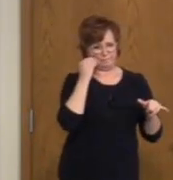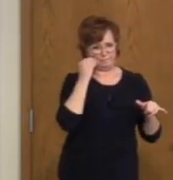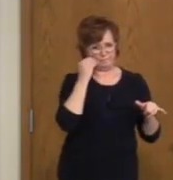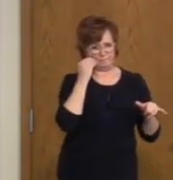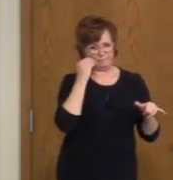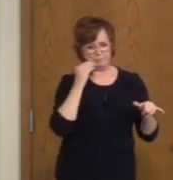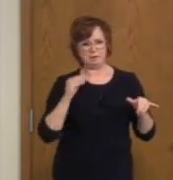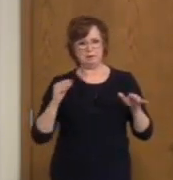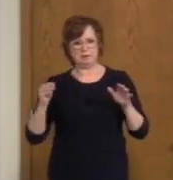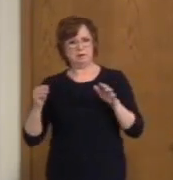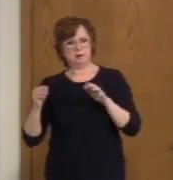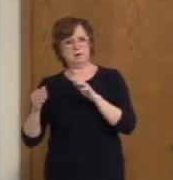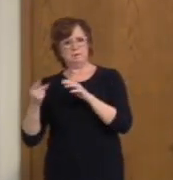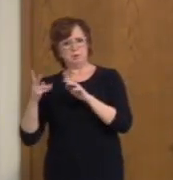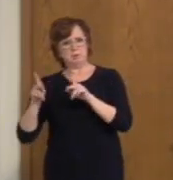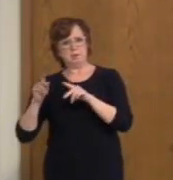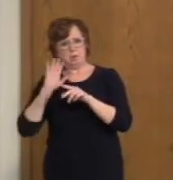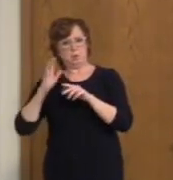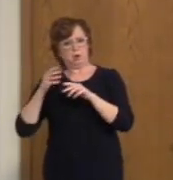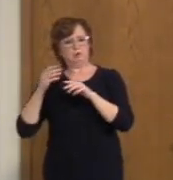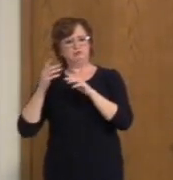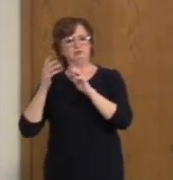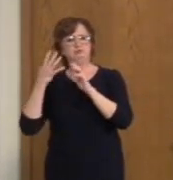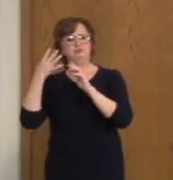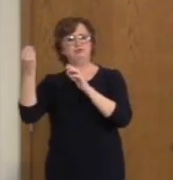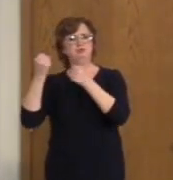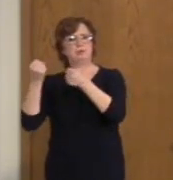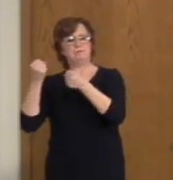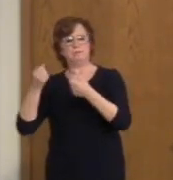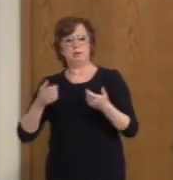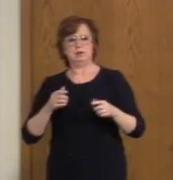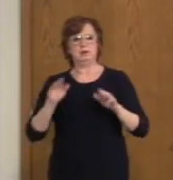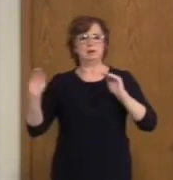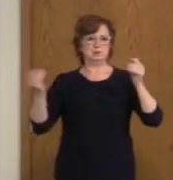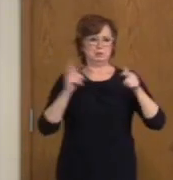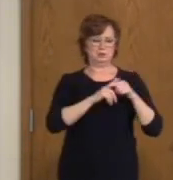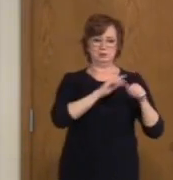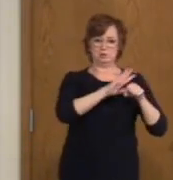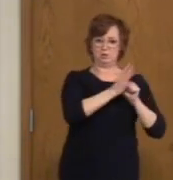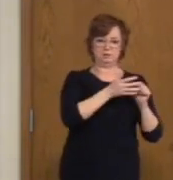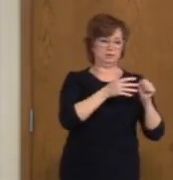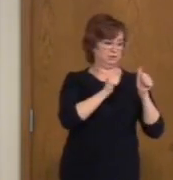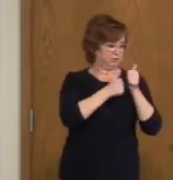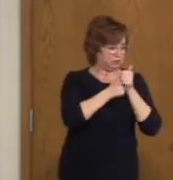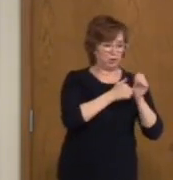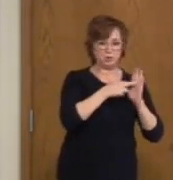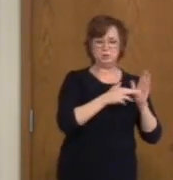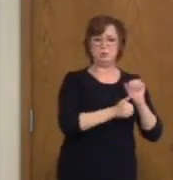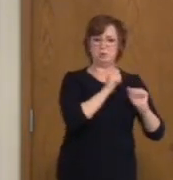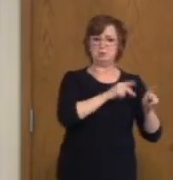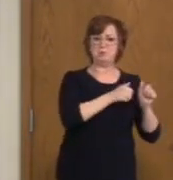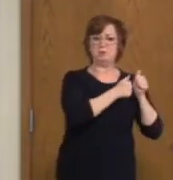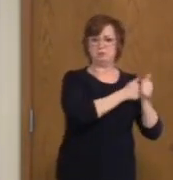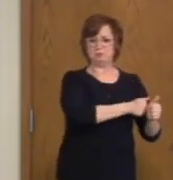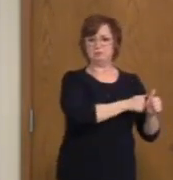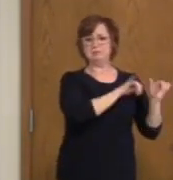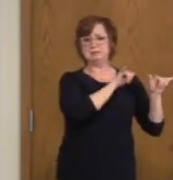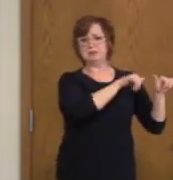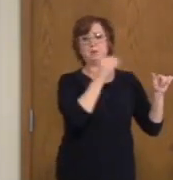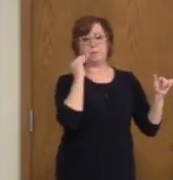is space. We have so outdoors is better than indoors. Even when you're going